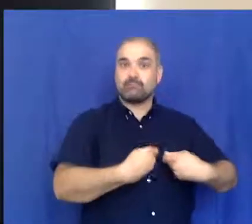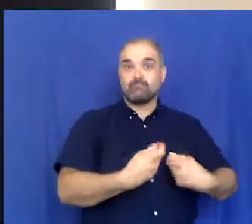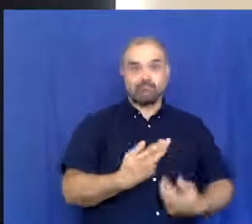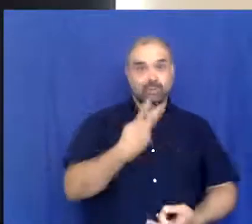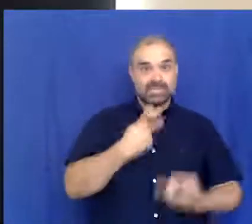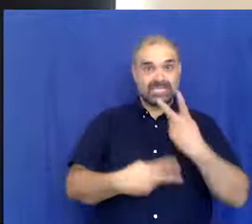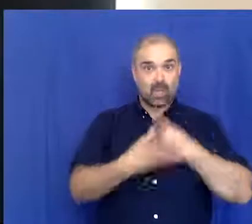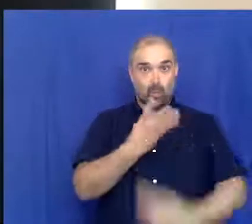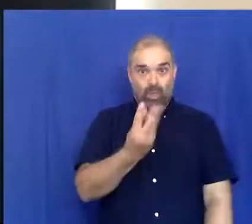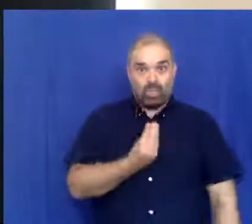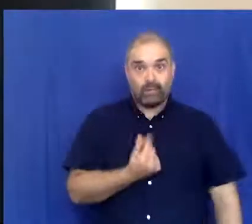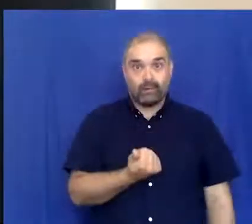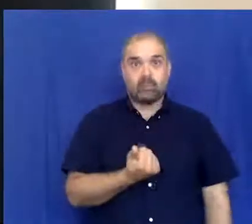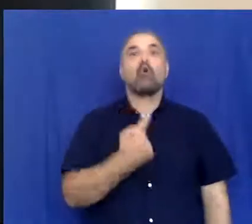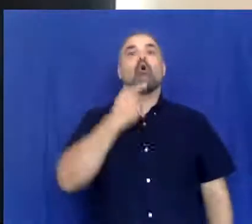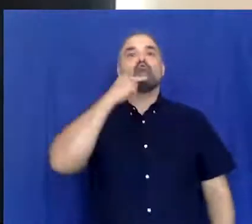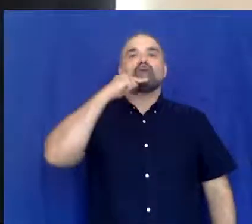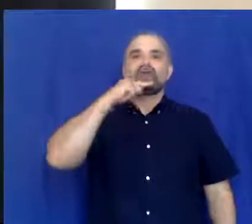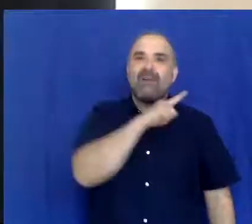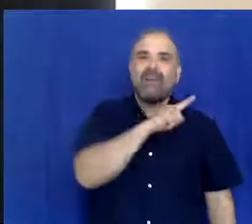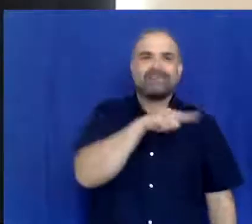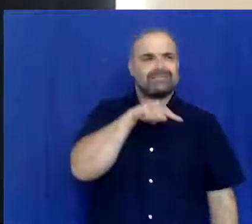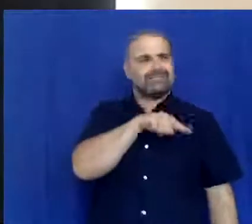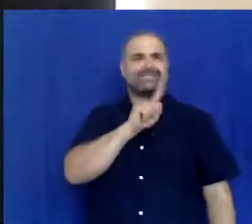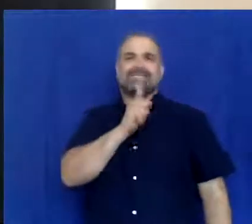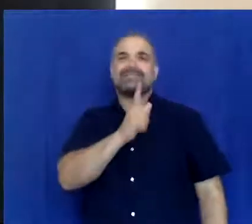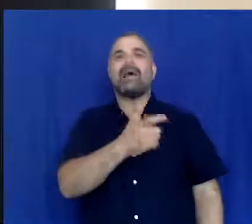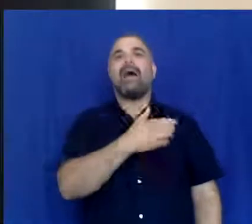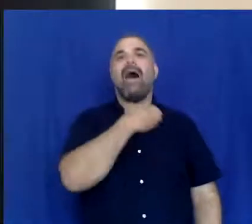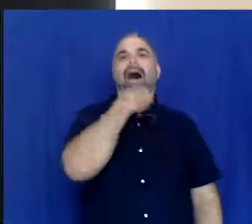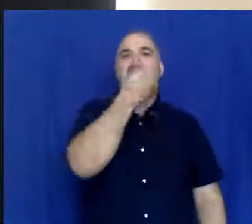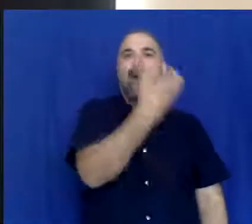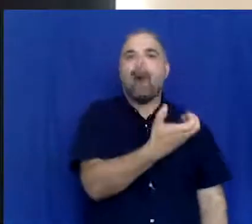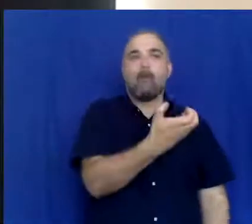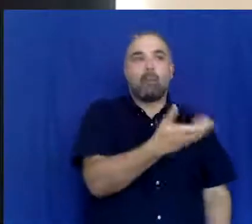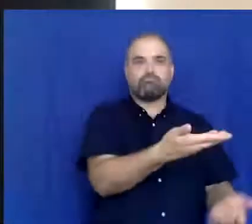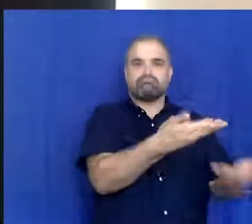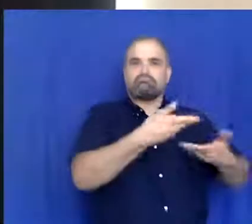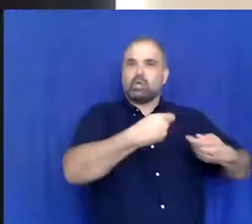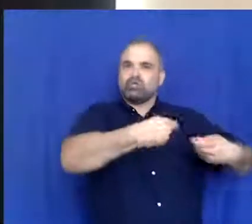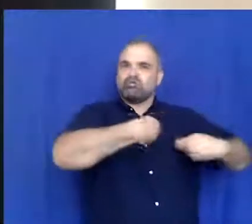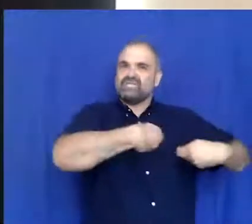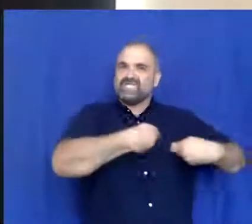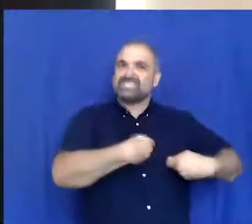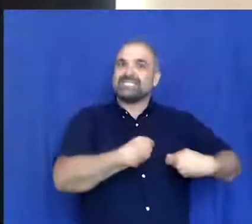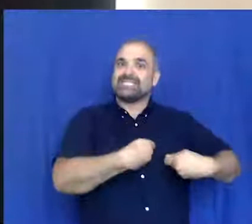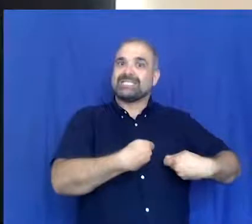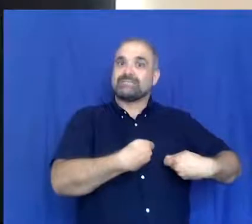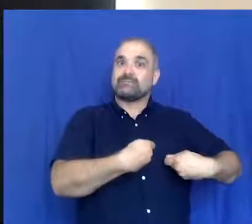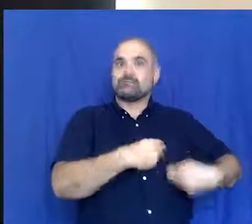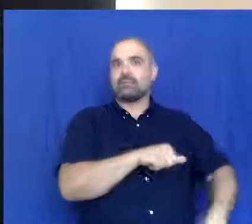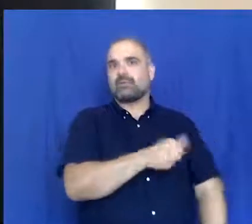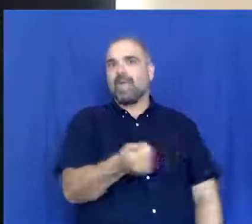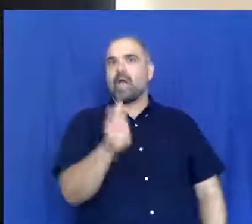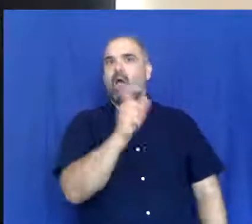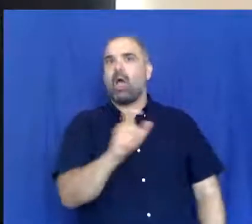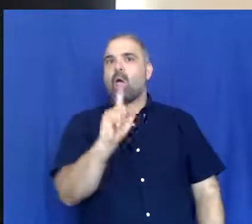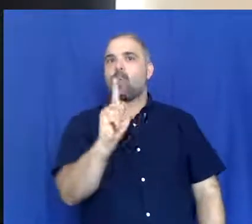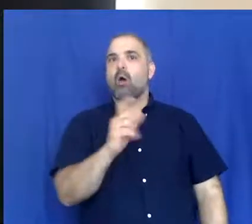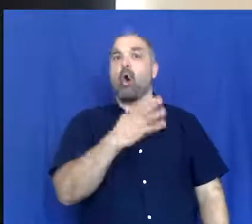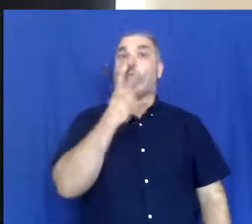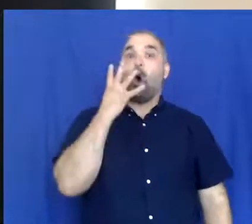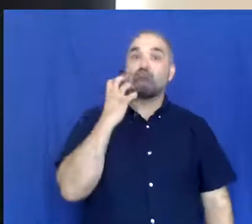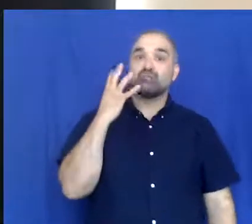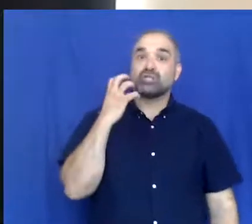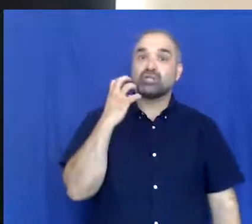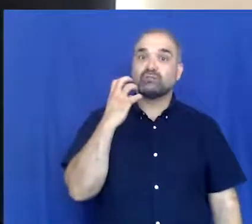treat. Can you sing that with me? Ready? Red is the apple that I have as a treat. The next